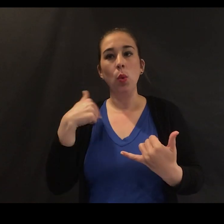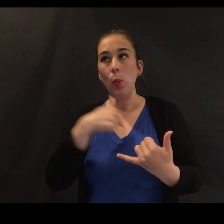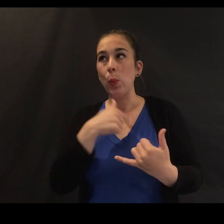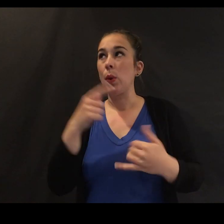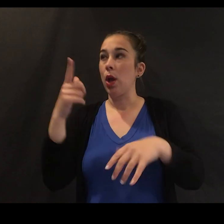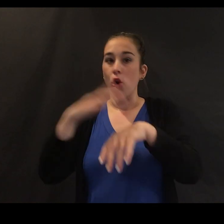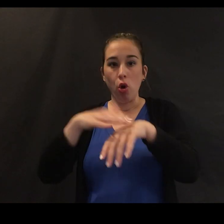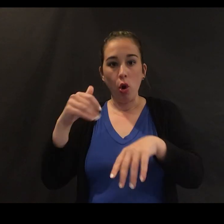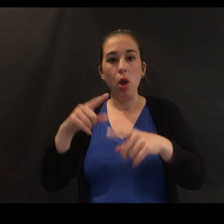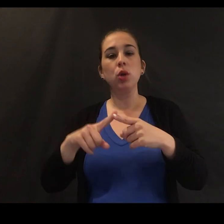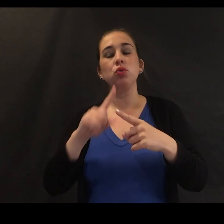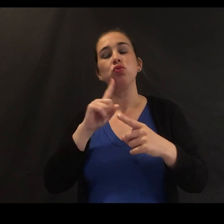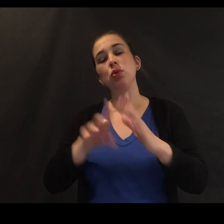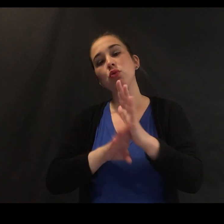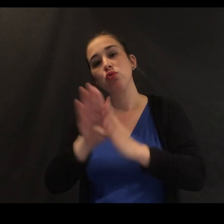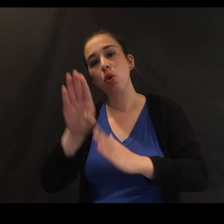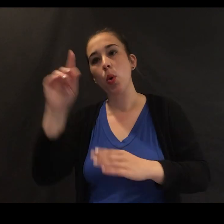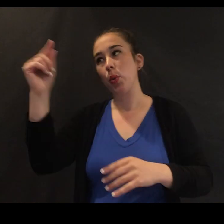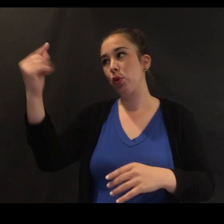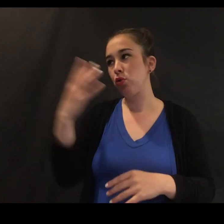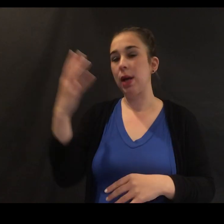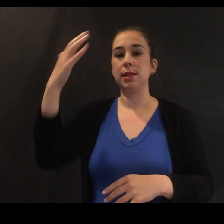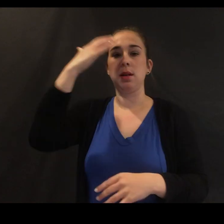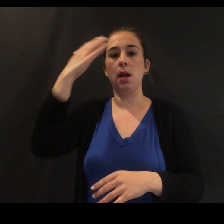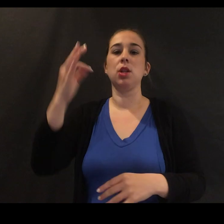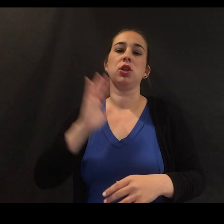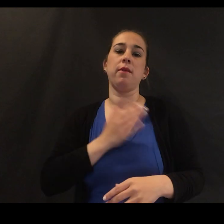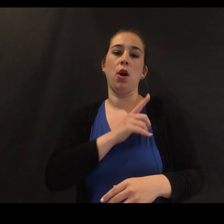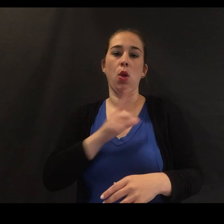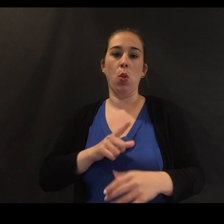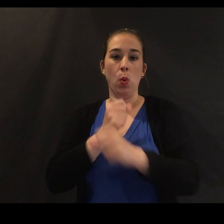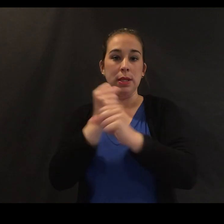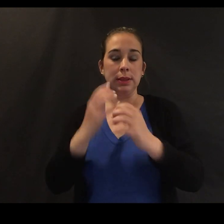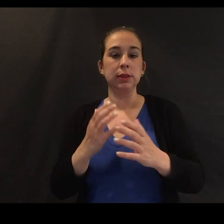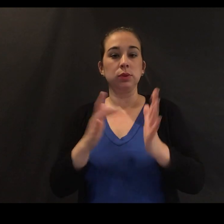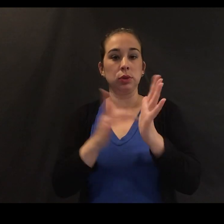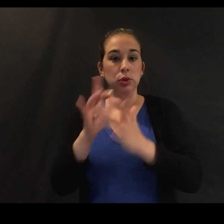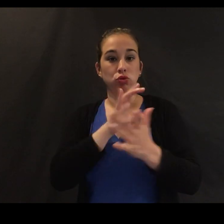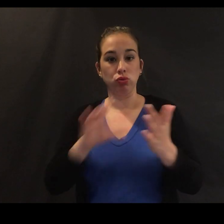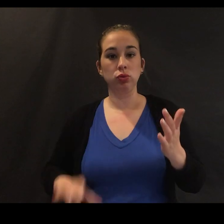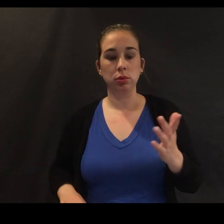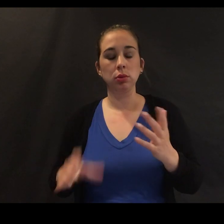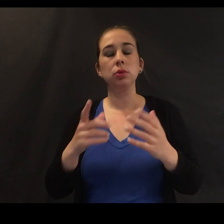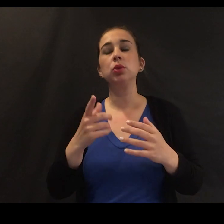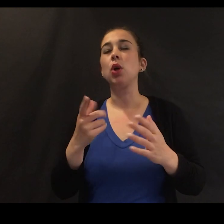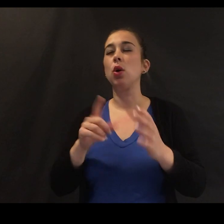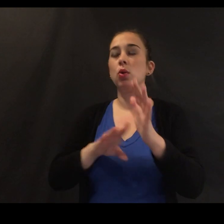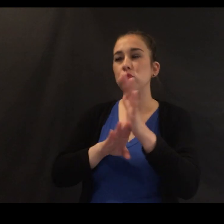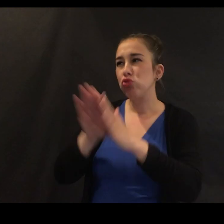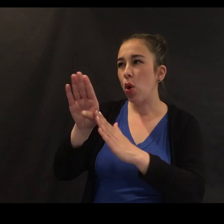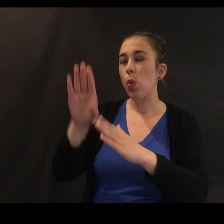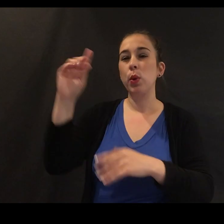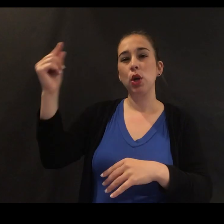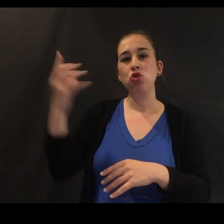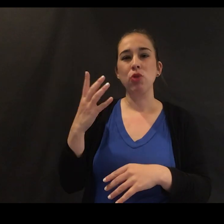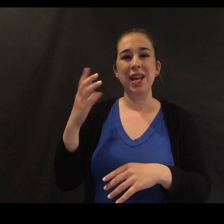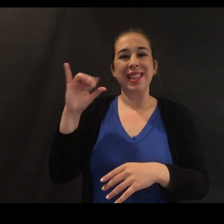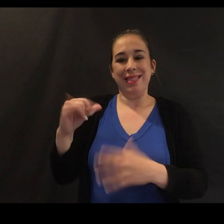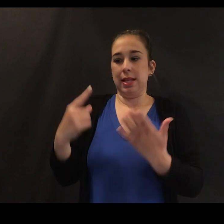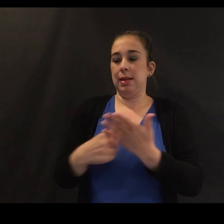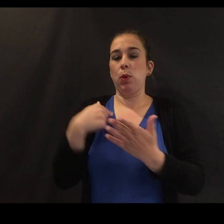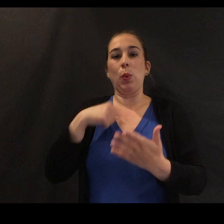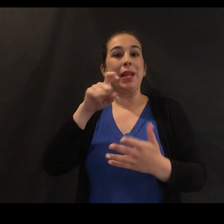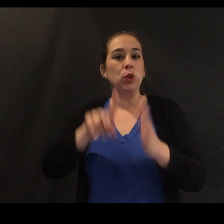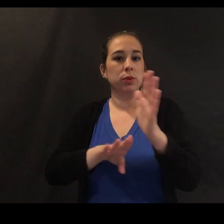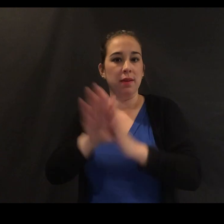the grace and knowledge of our Lord and Savior Jesus Christ. Growing in grace is something that we need to do. And it's not